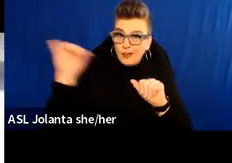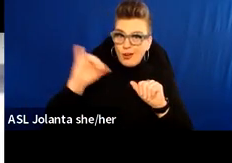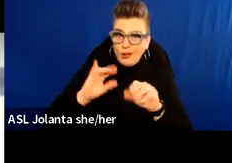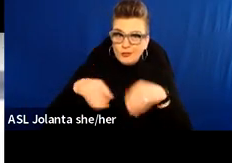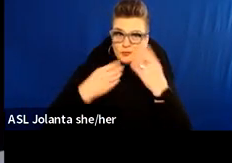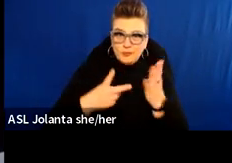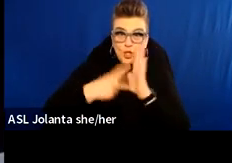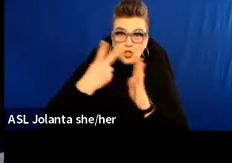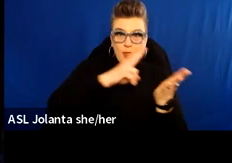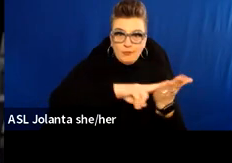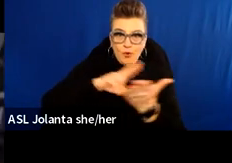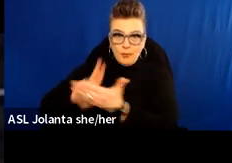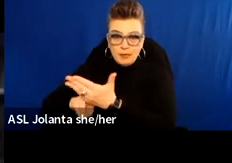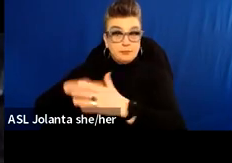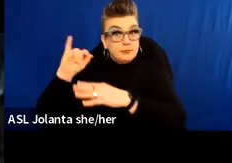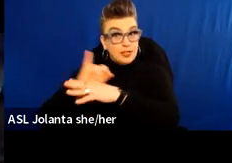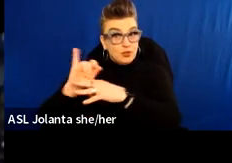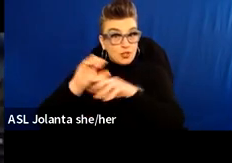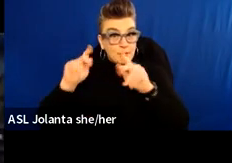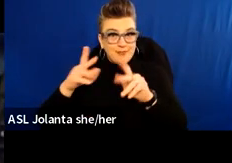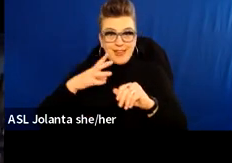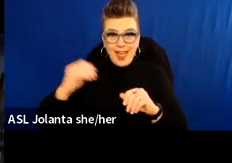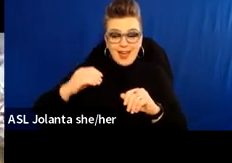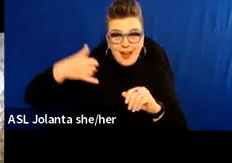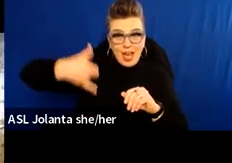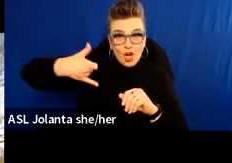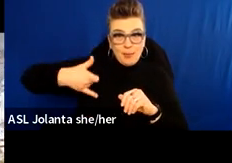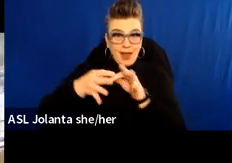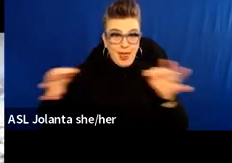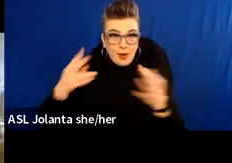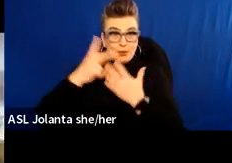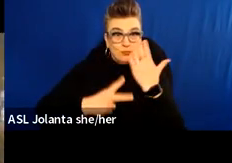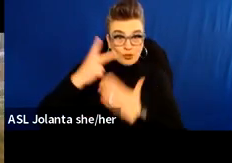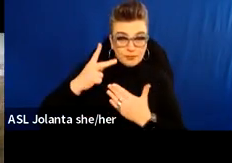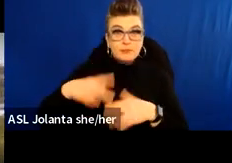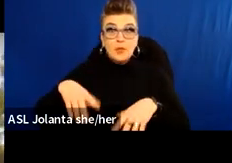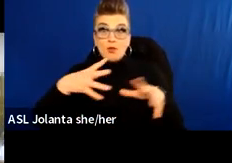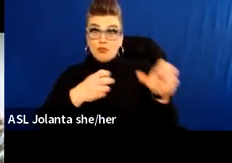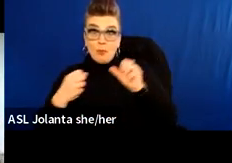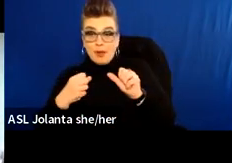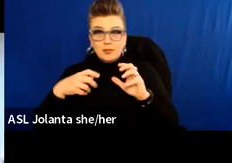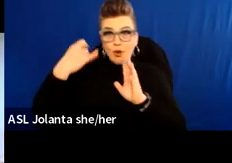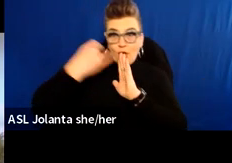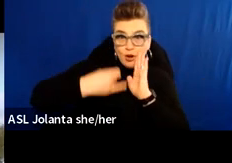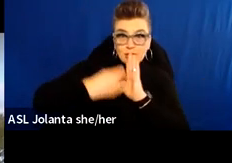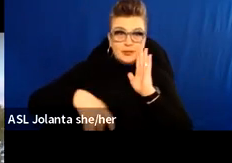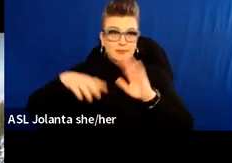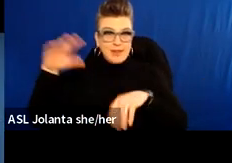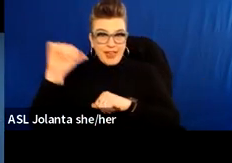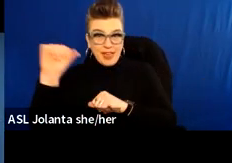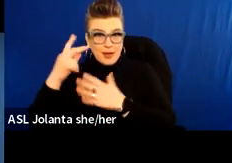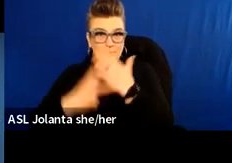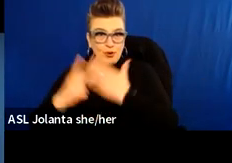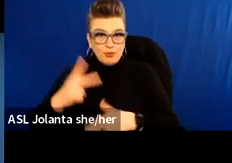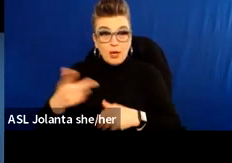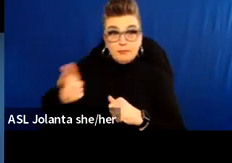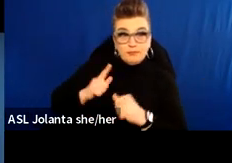students internship opportunities an arabic language program and robust arts and athletics programs it's like a family here i know a lot